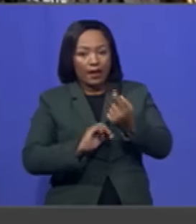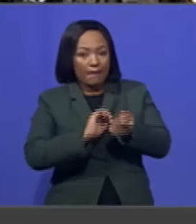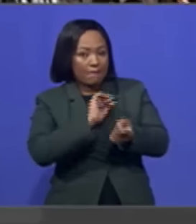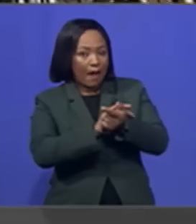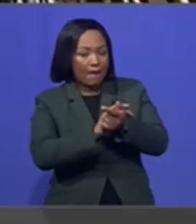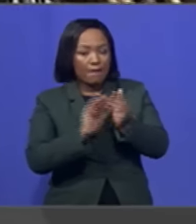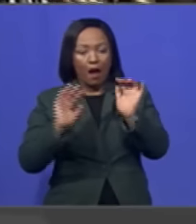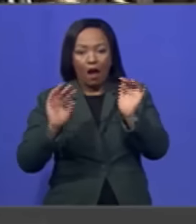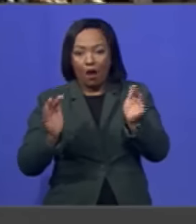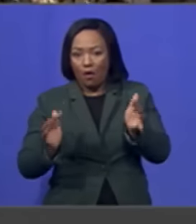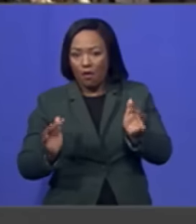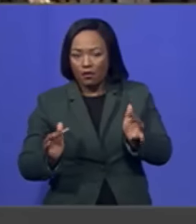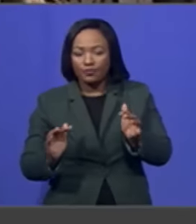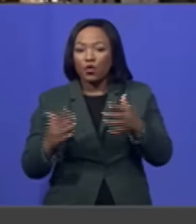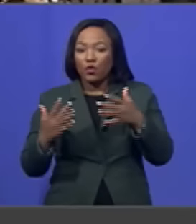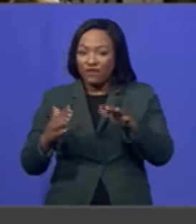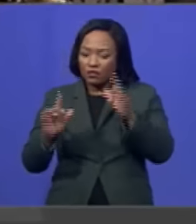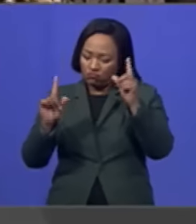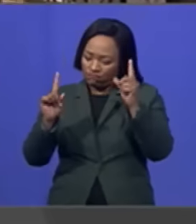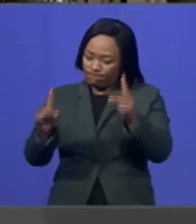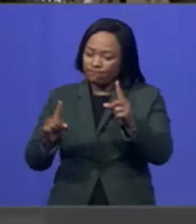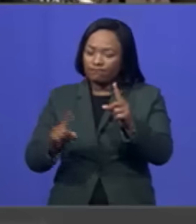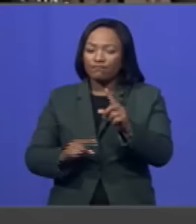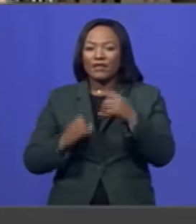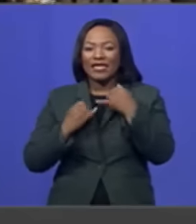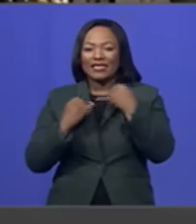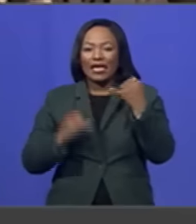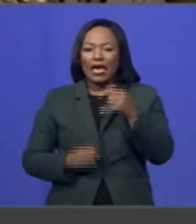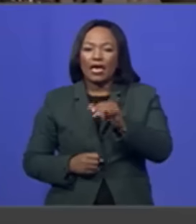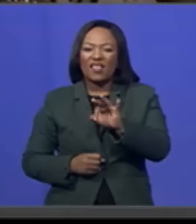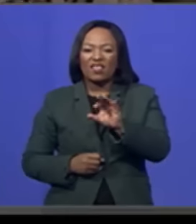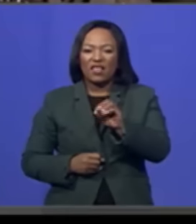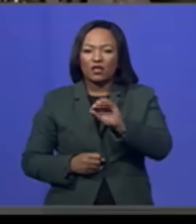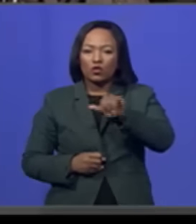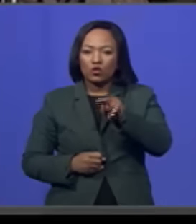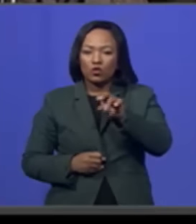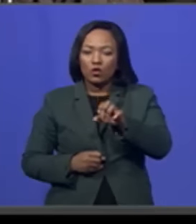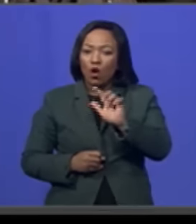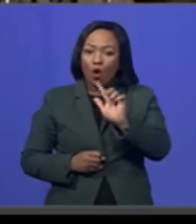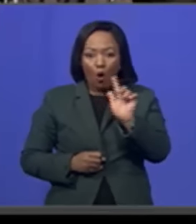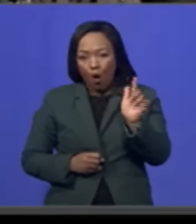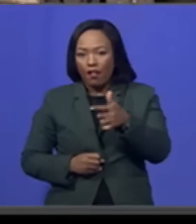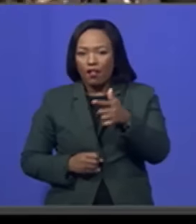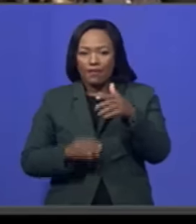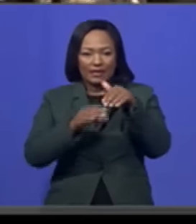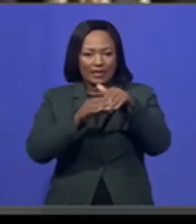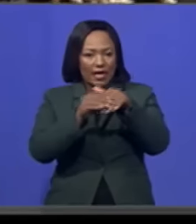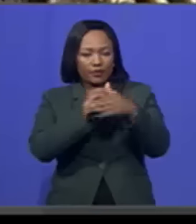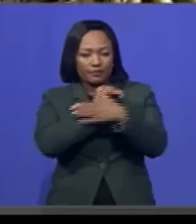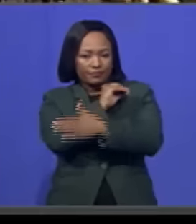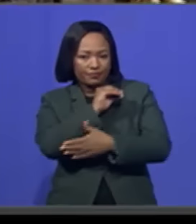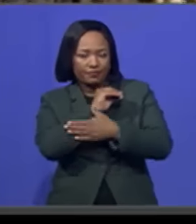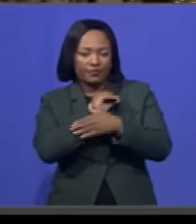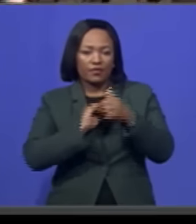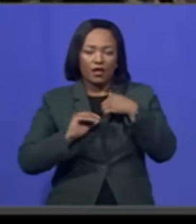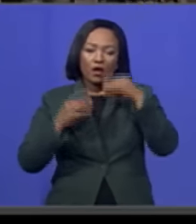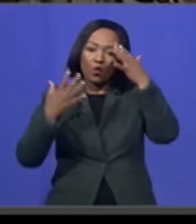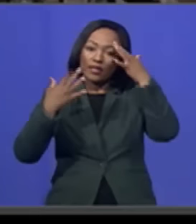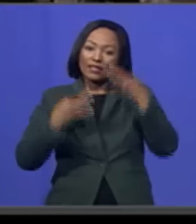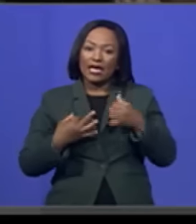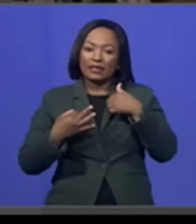deadline. We said that is the deadline by which everybody must be out of the country, and then we will decide as